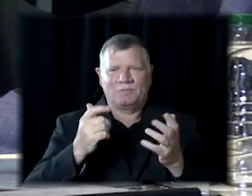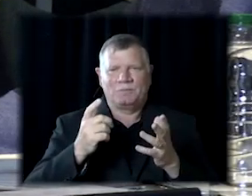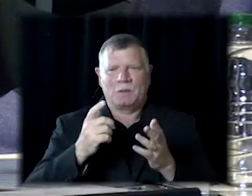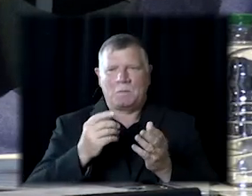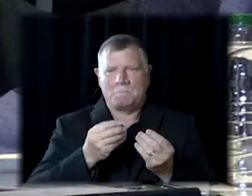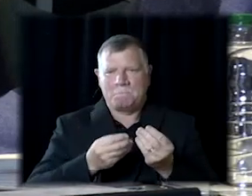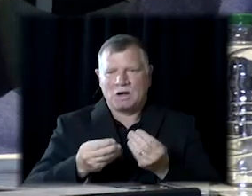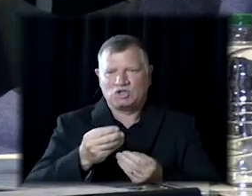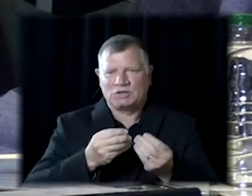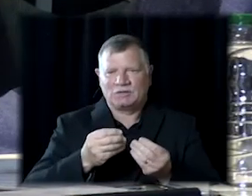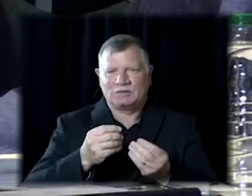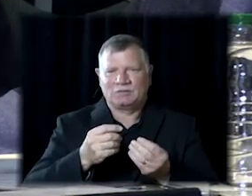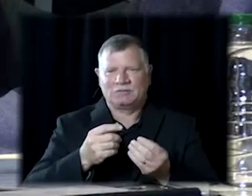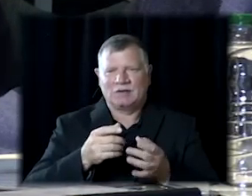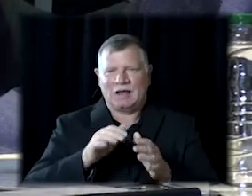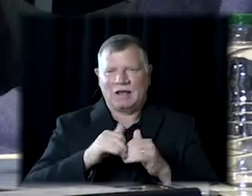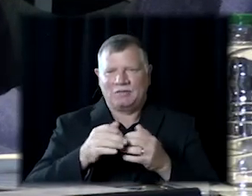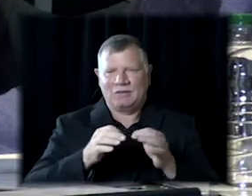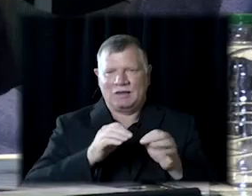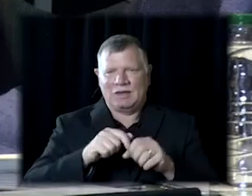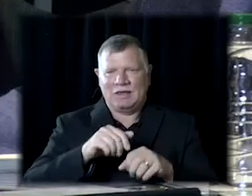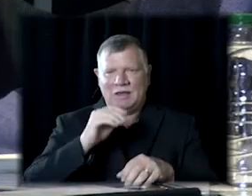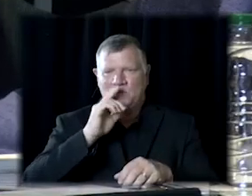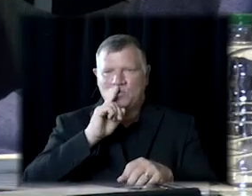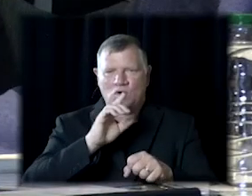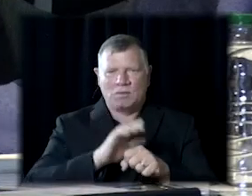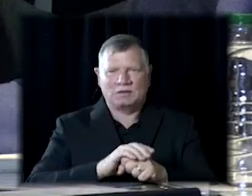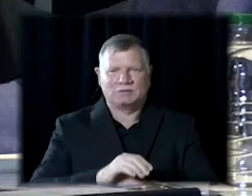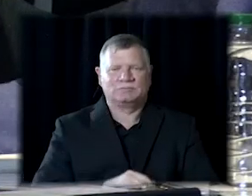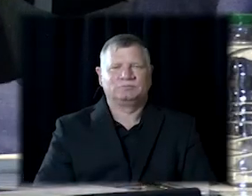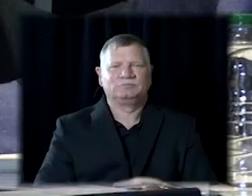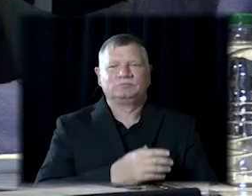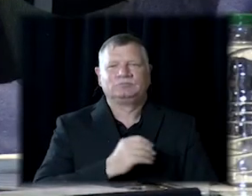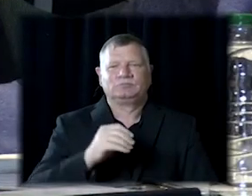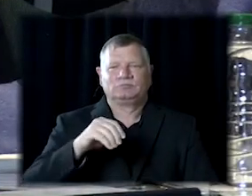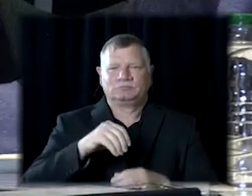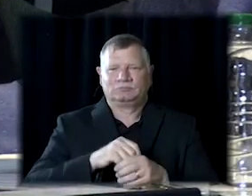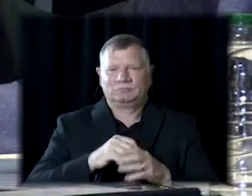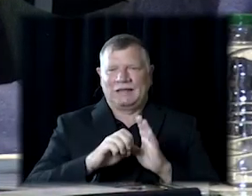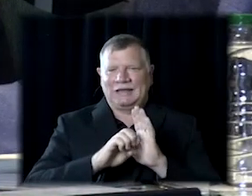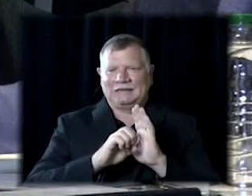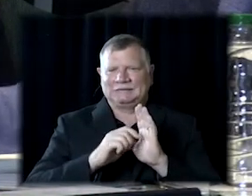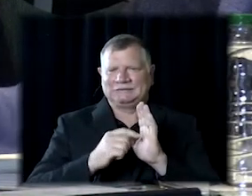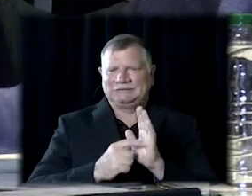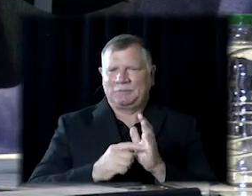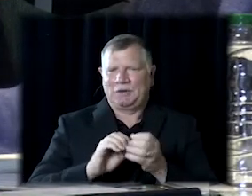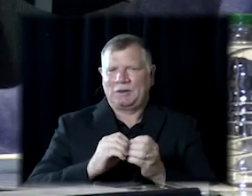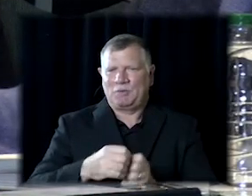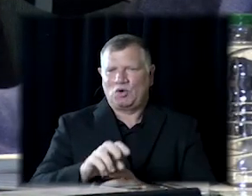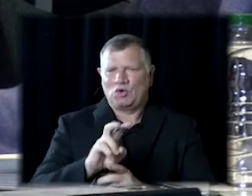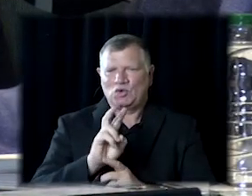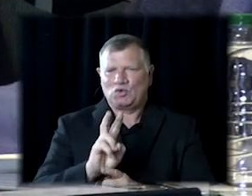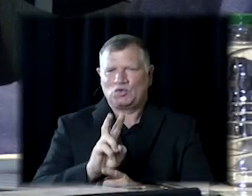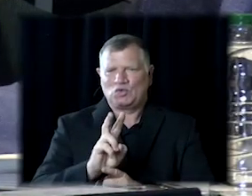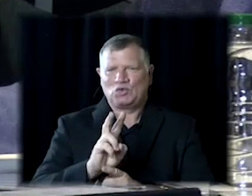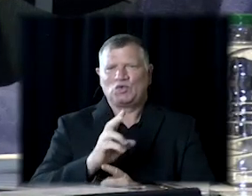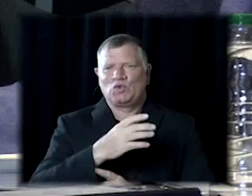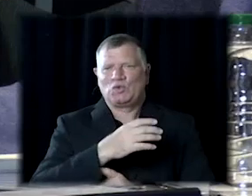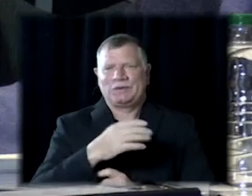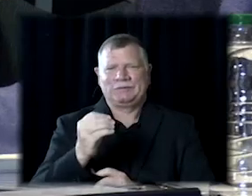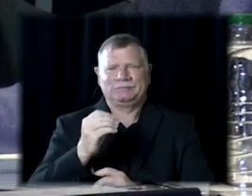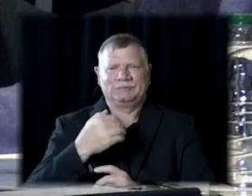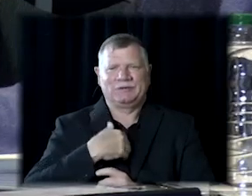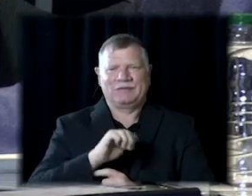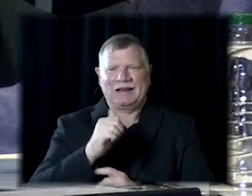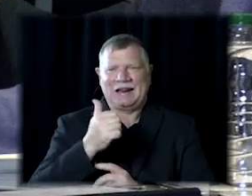instrumentality budget, as such term is defined in PROMESA. And whereas attached here too, as Exhibit 2, is a list of